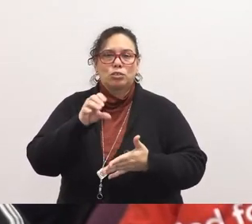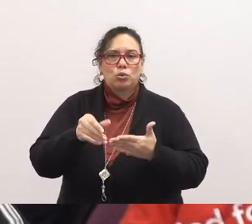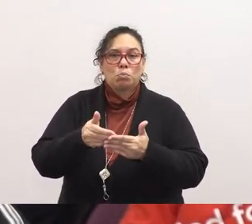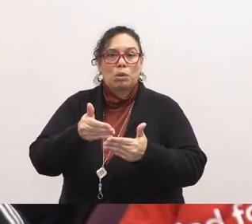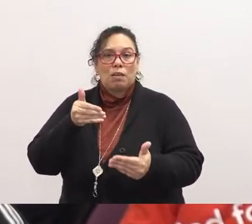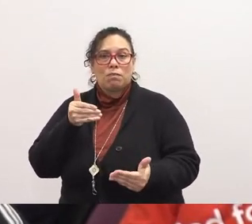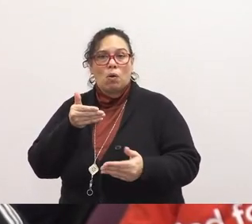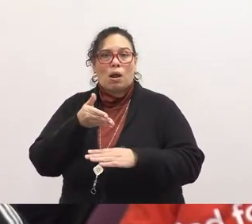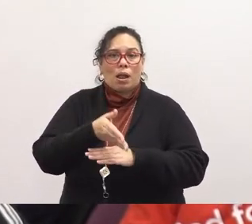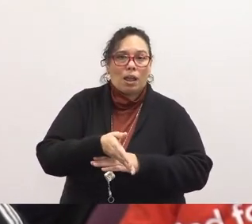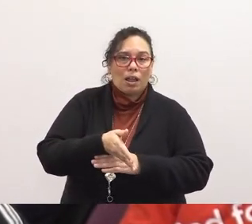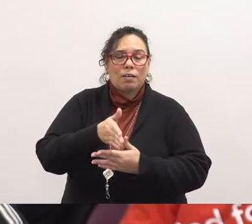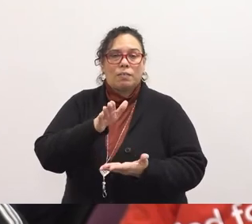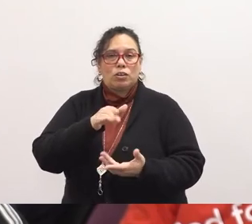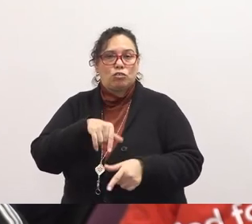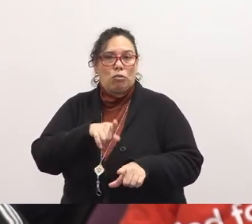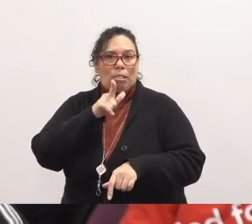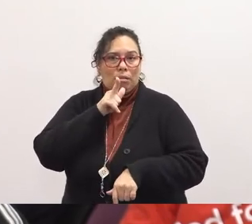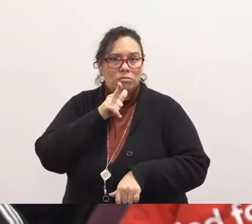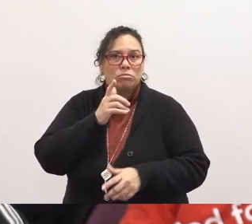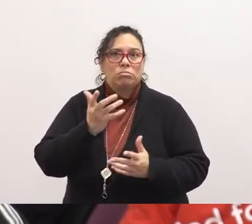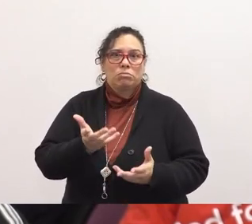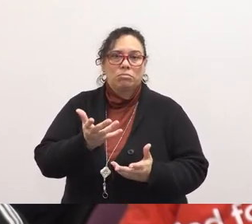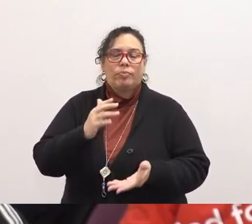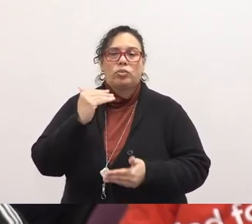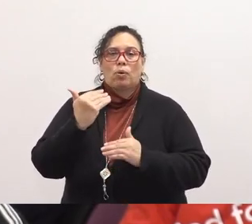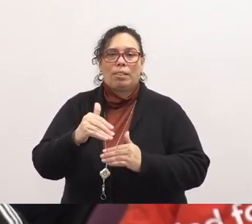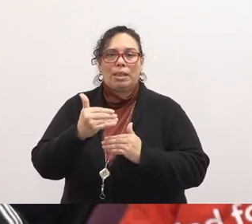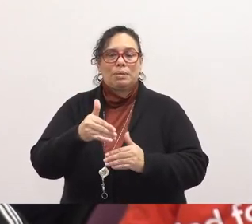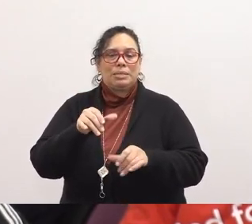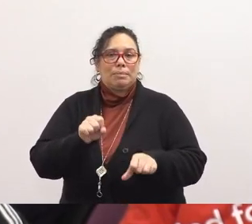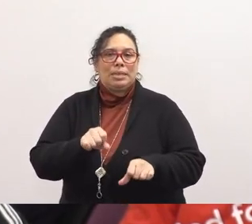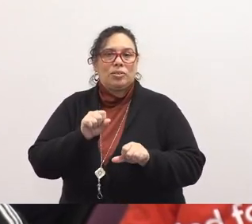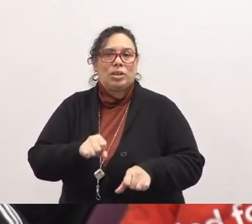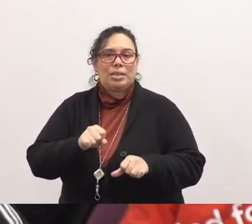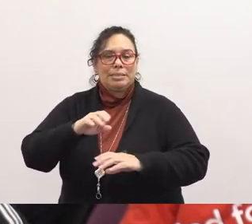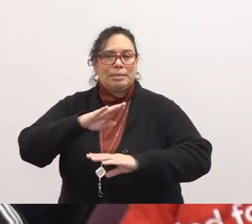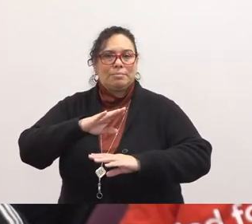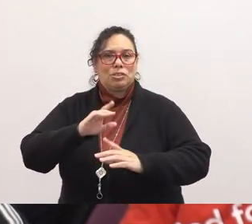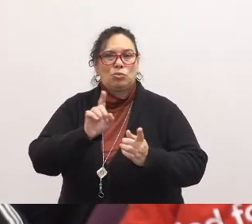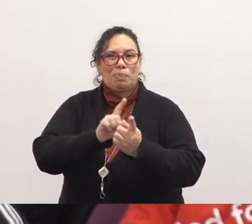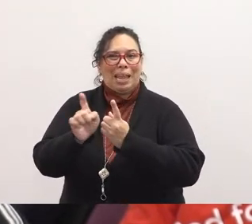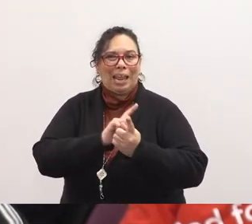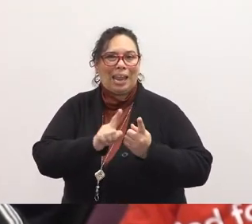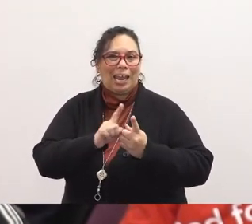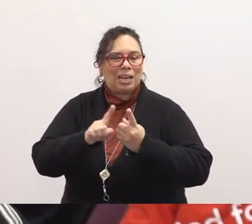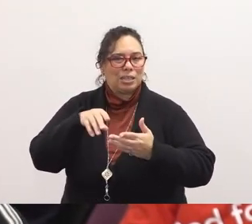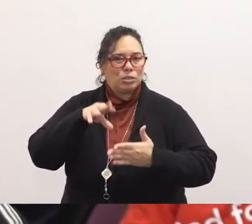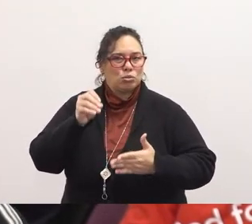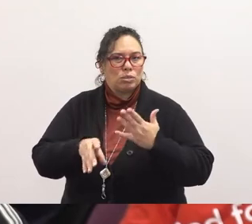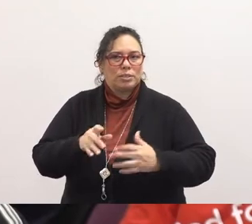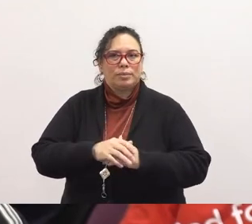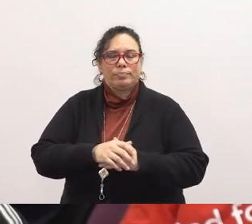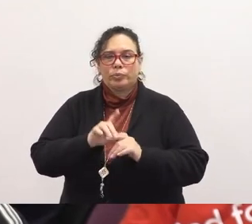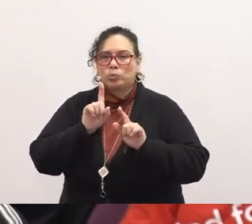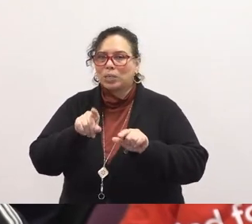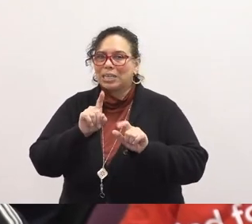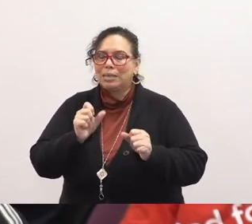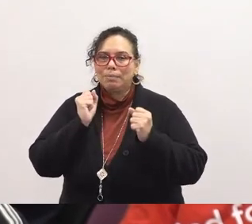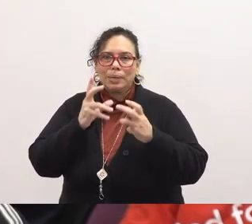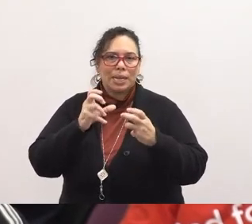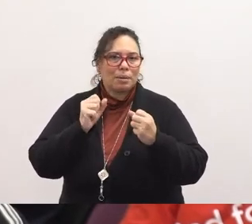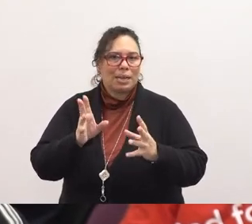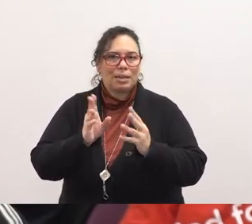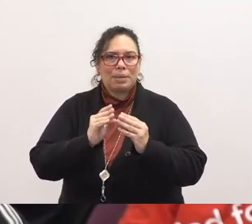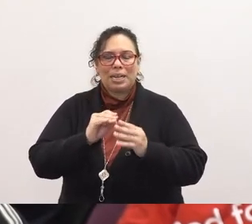lunch, and after school, which drastically limits our ability to meet with students. We attend a multitude of